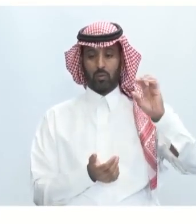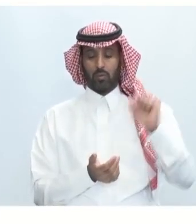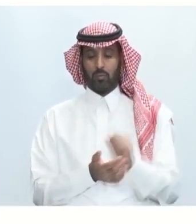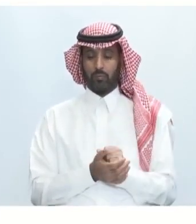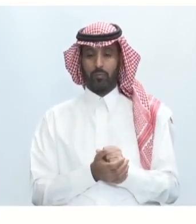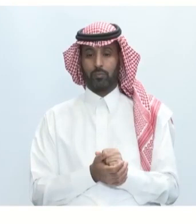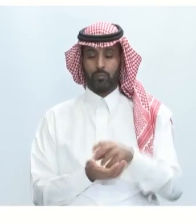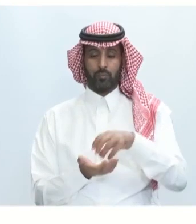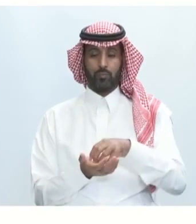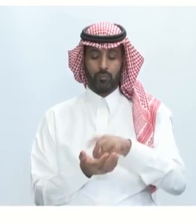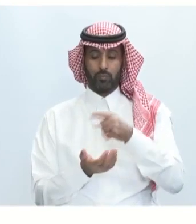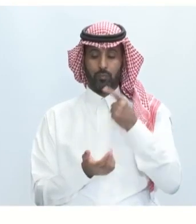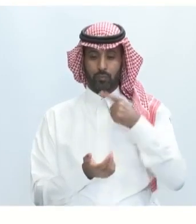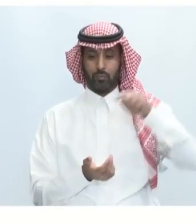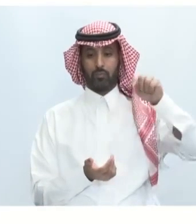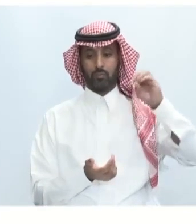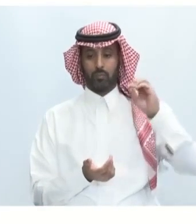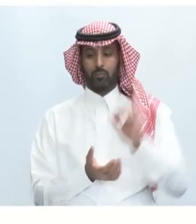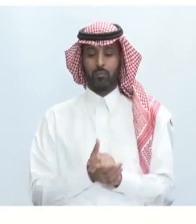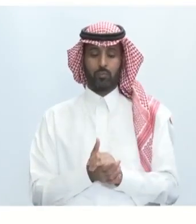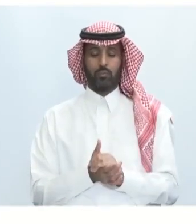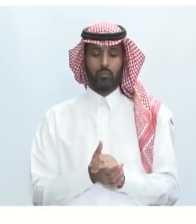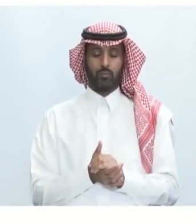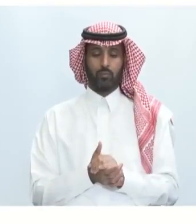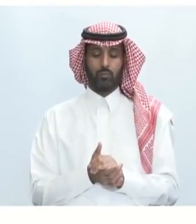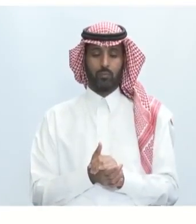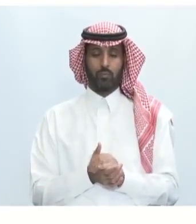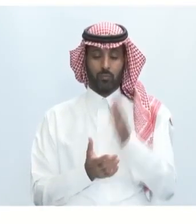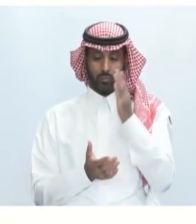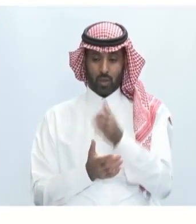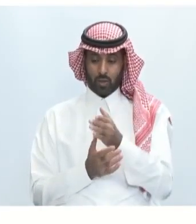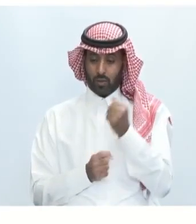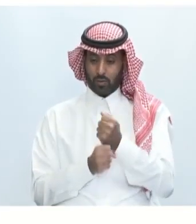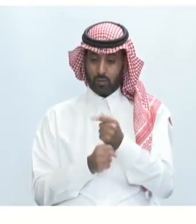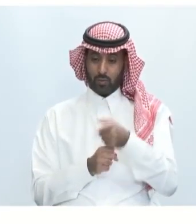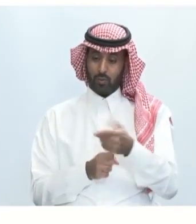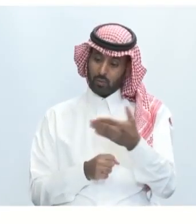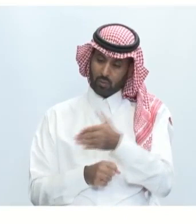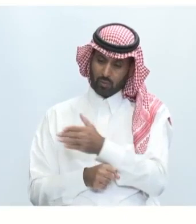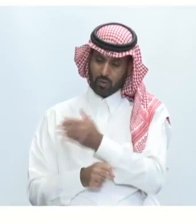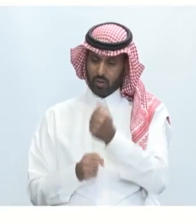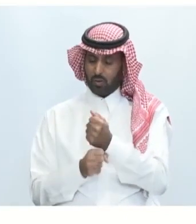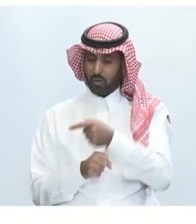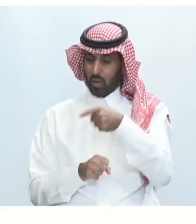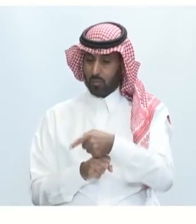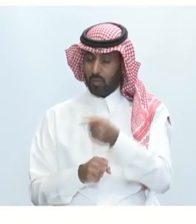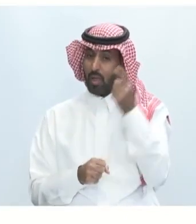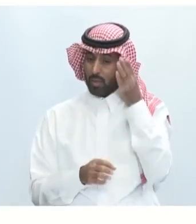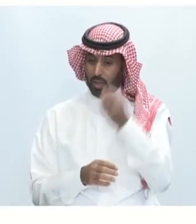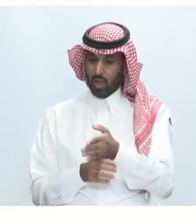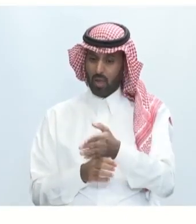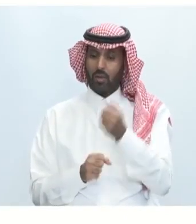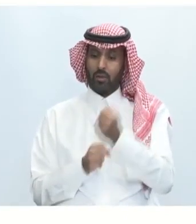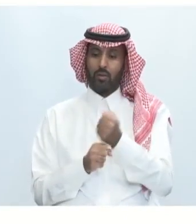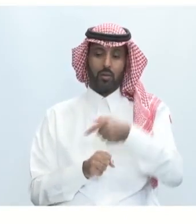this in a matter of minutes. So direct and indirect objects. A direct object is